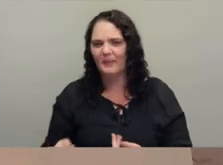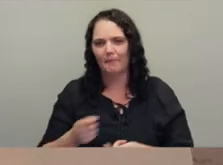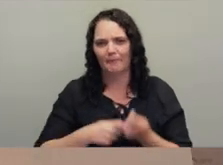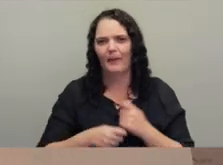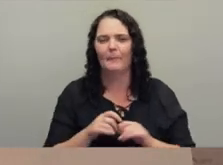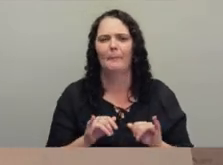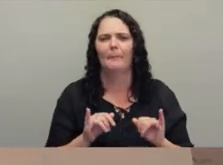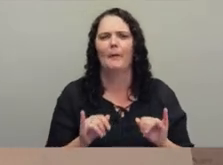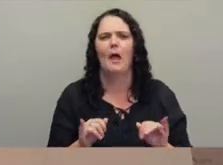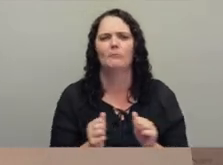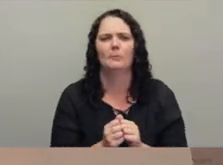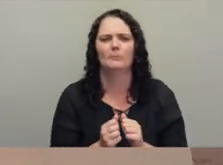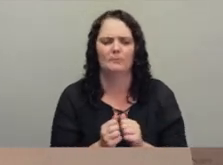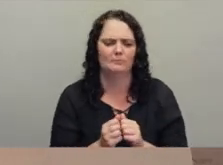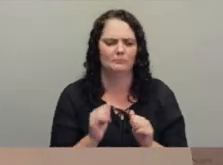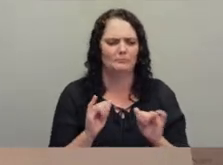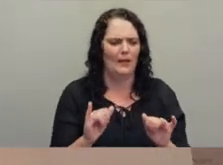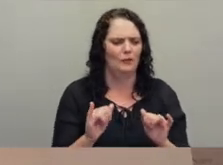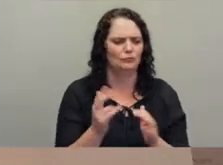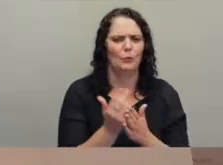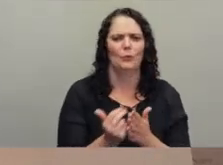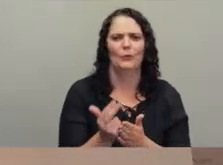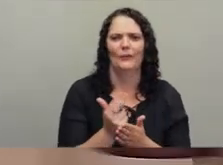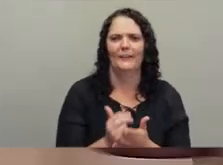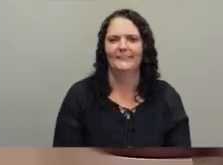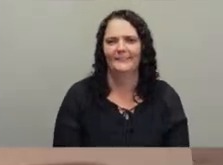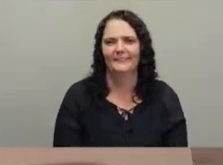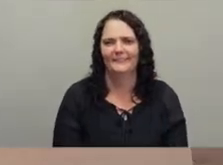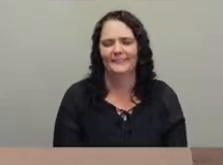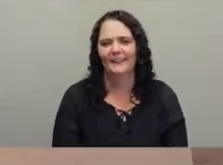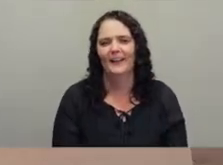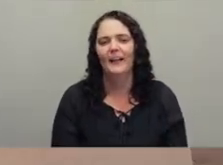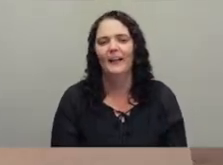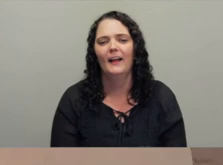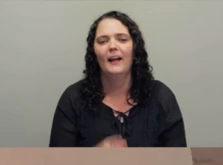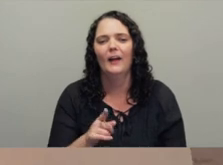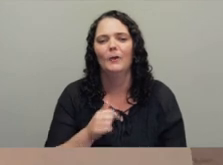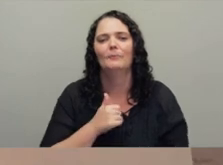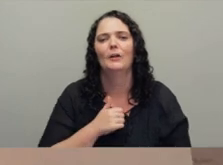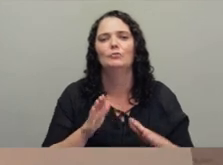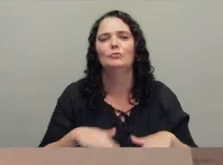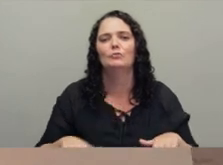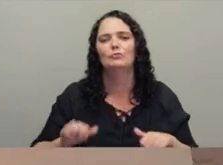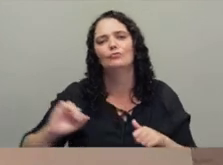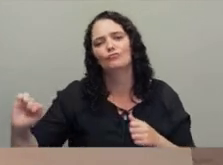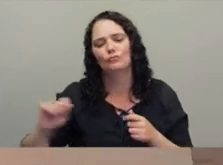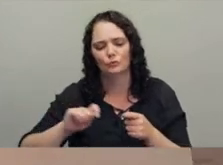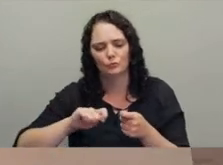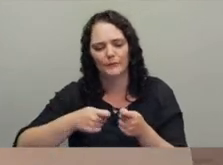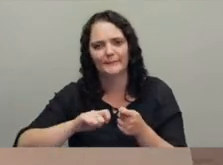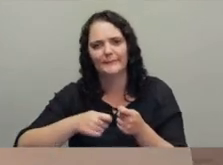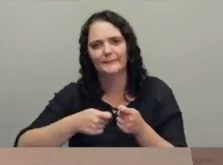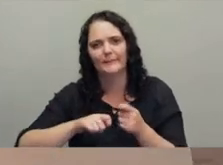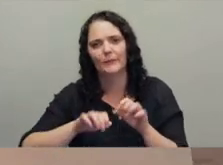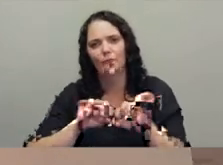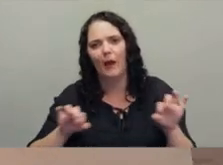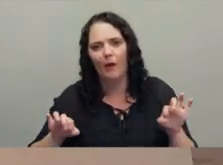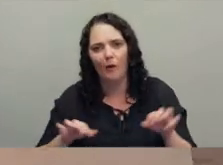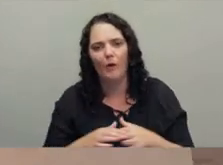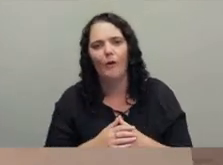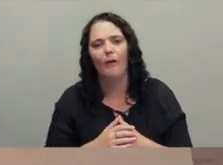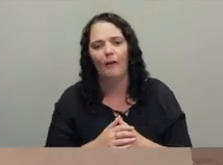materials equate to a bad drawing. So I'm gonna be using my children's twisty crayons straight